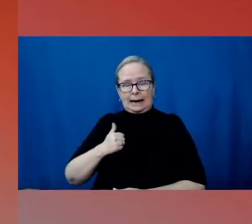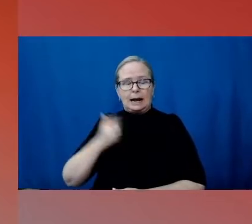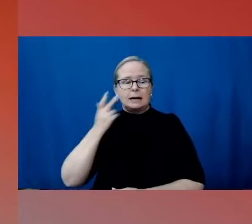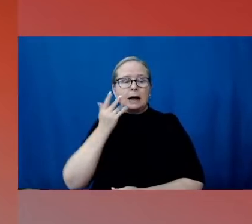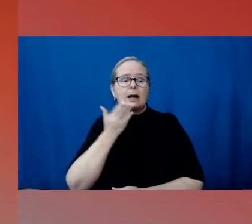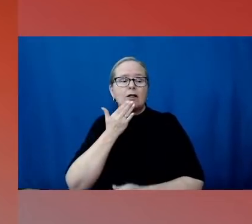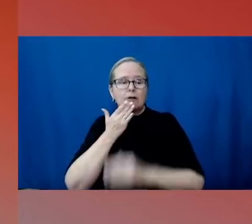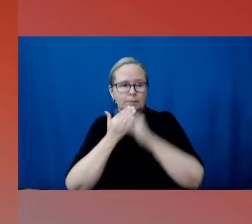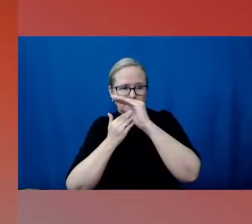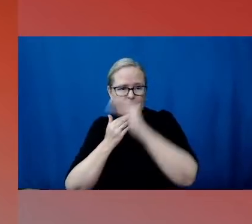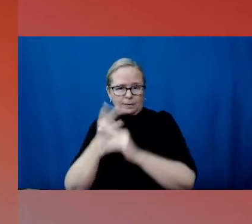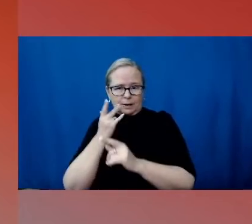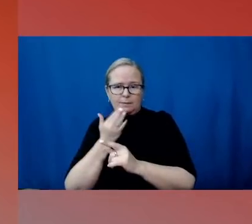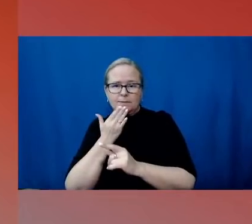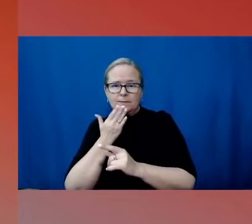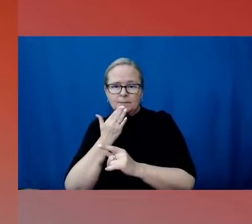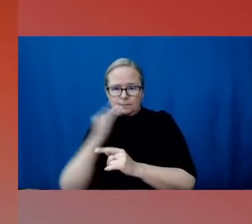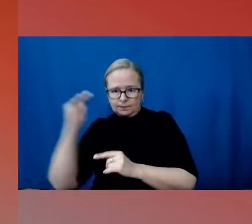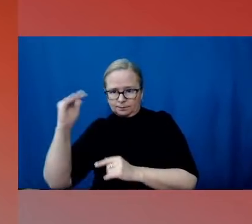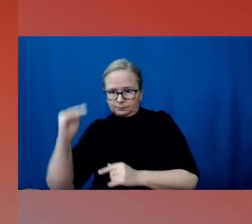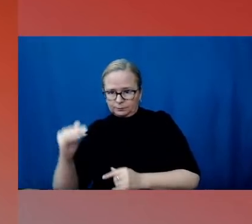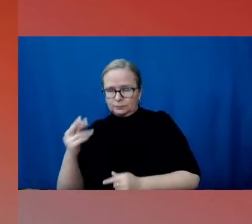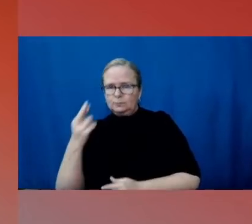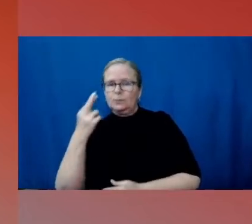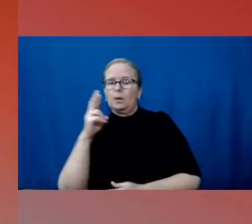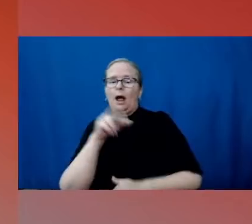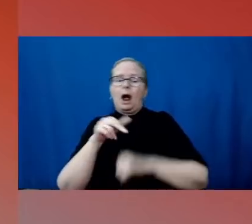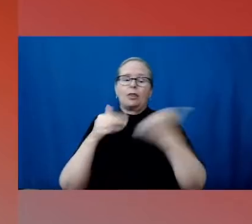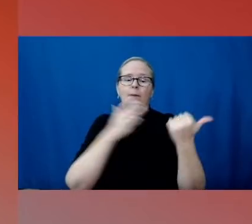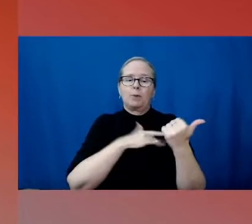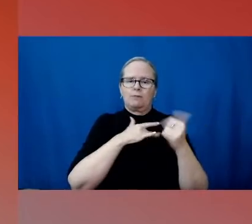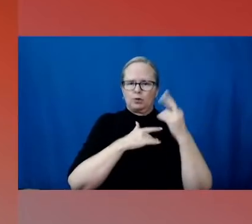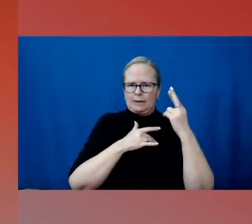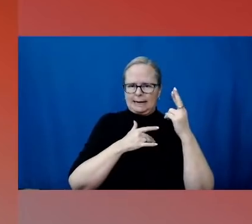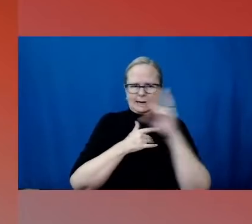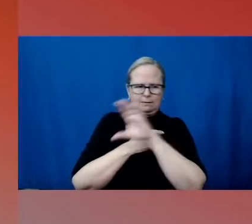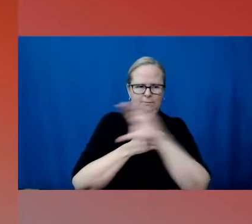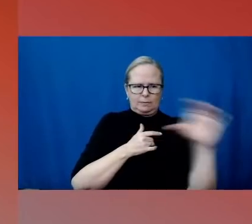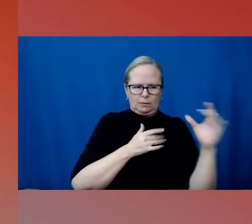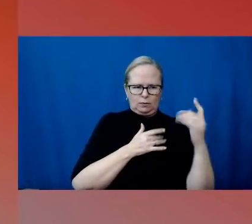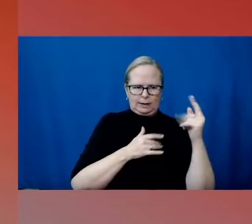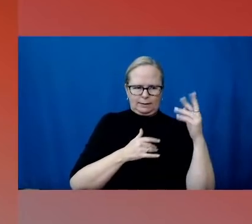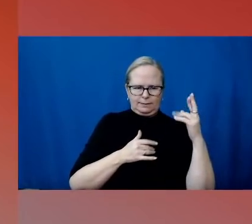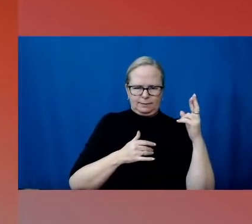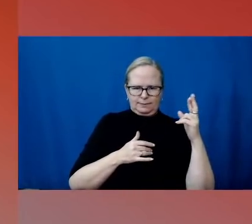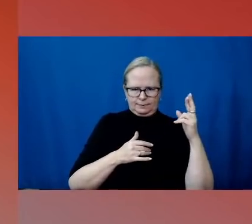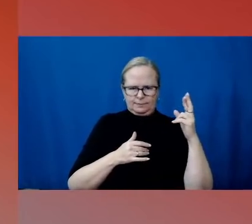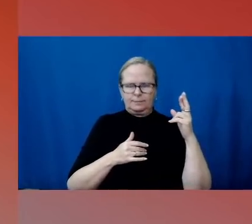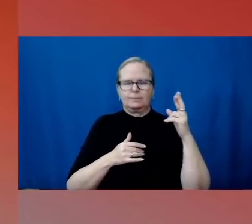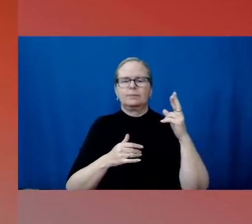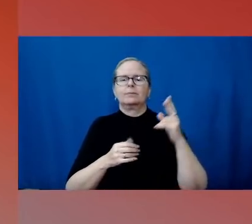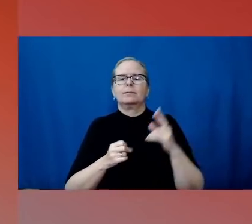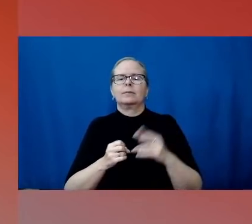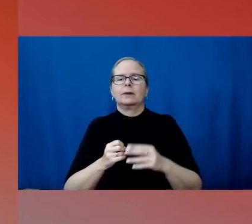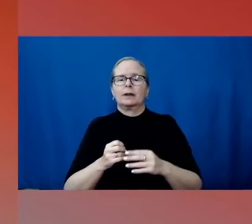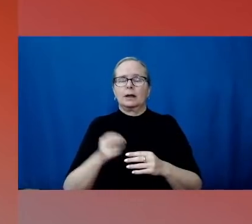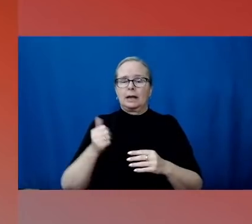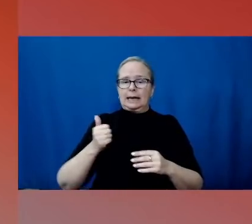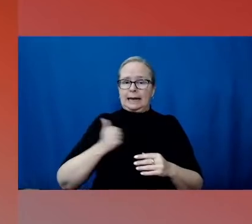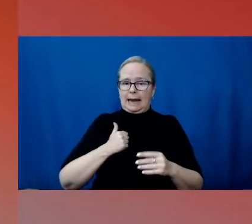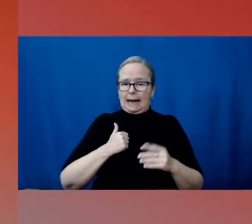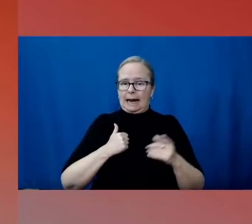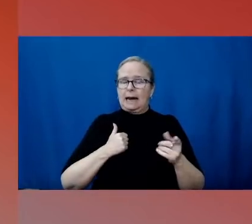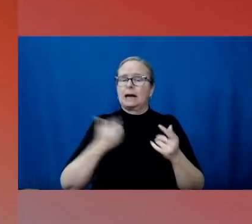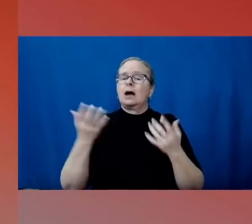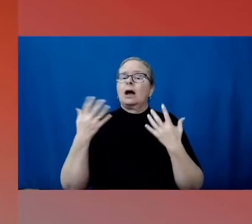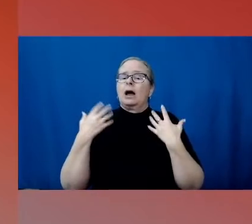in the 6 other provinces, gray lines. So elimination strategy provinces, that is Atlantic Canada, had much